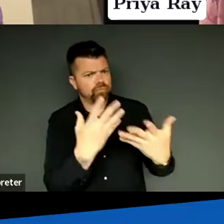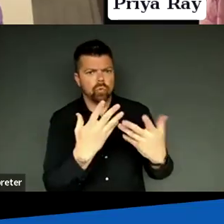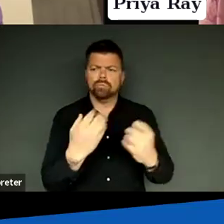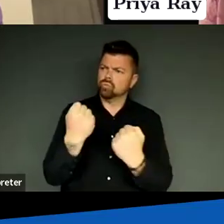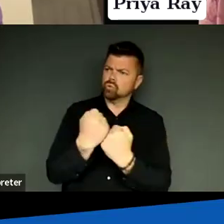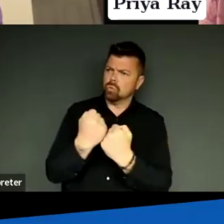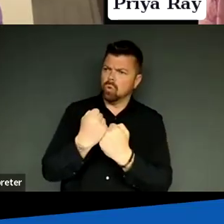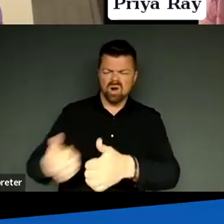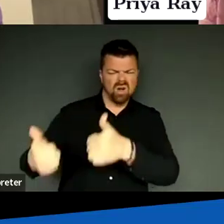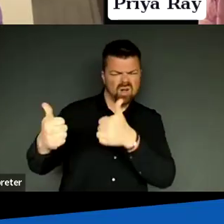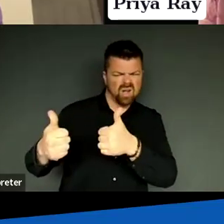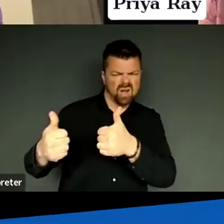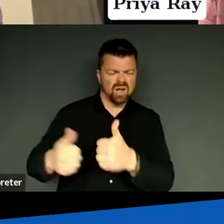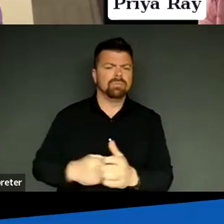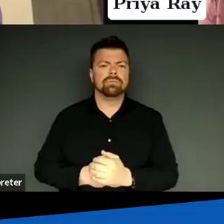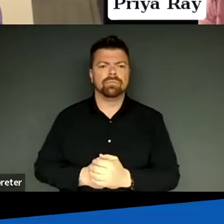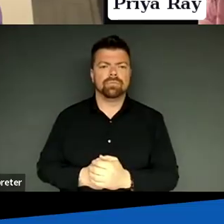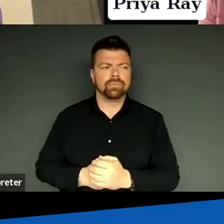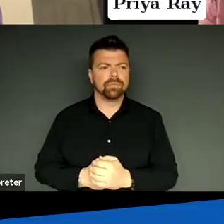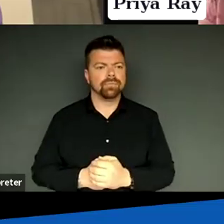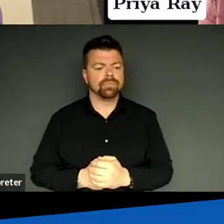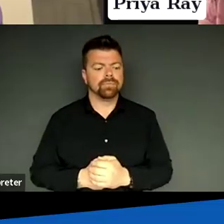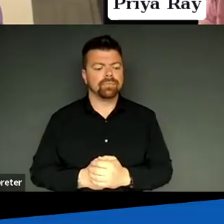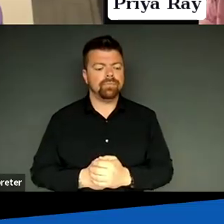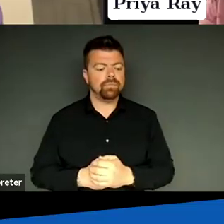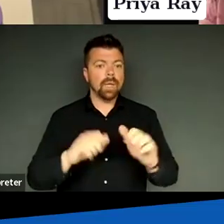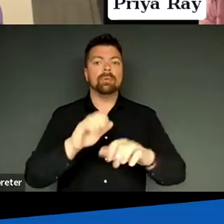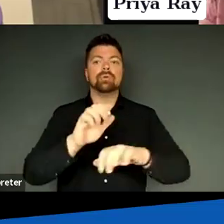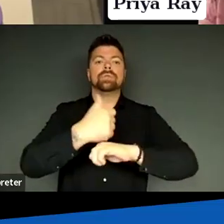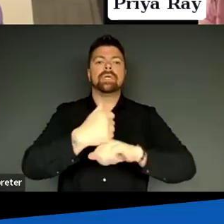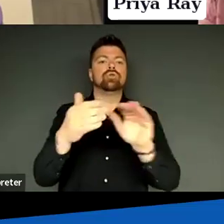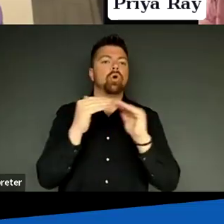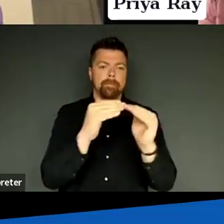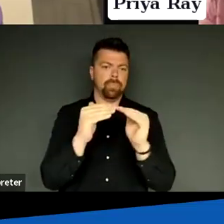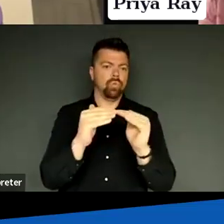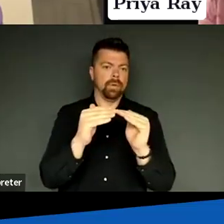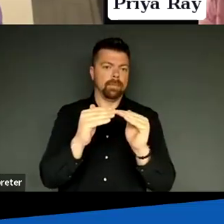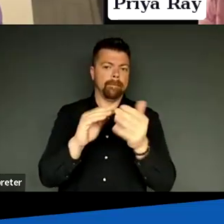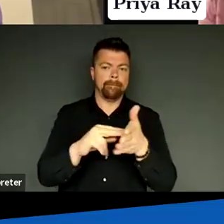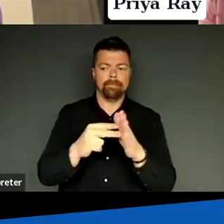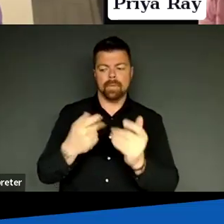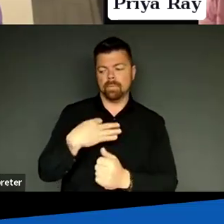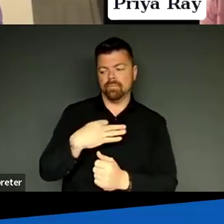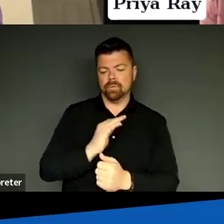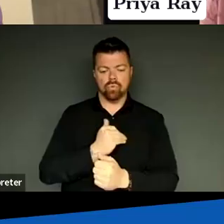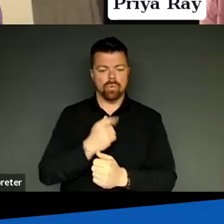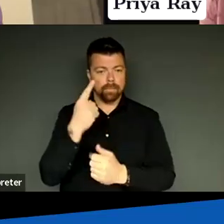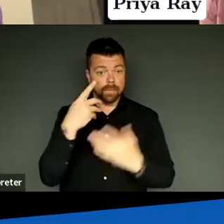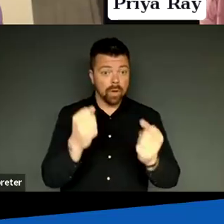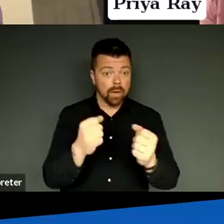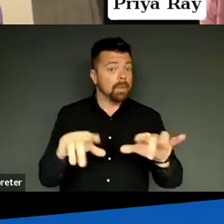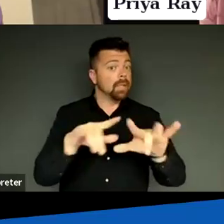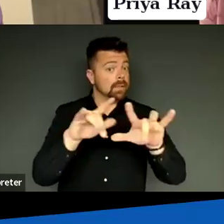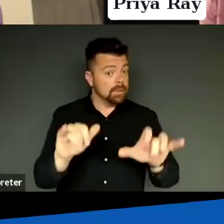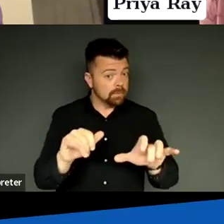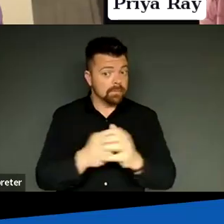we're able to you know, create community in ways that I think benefits our mental health, but then